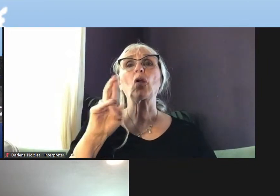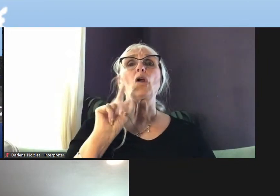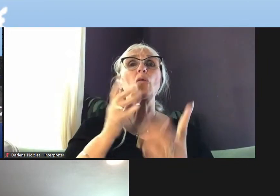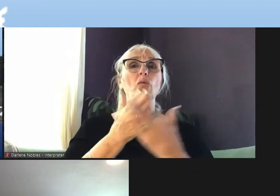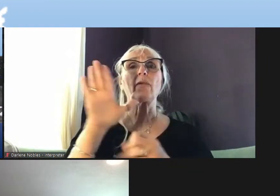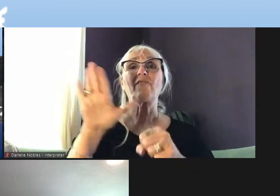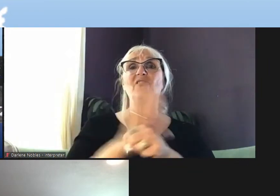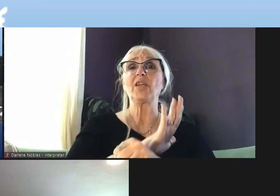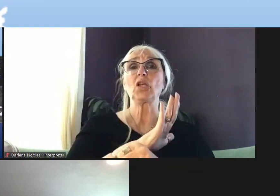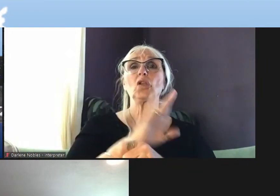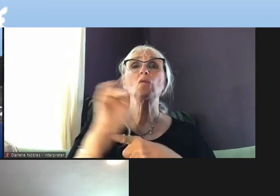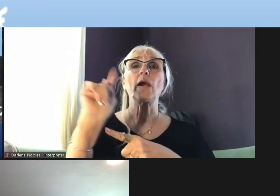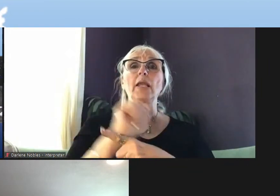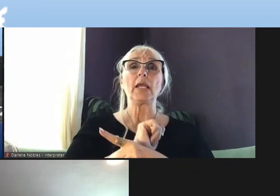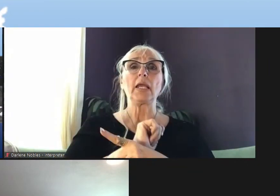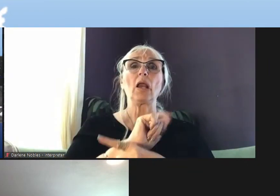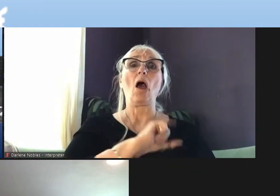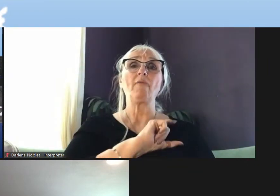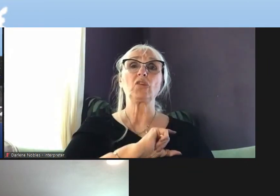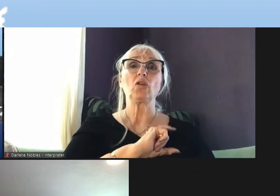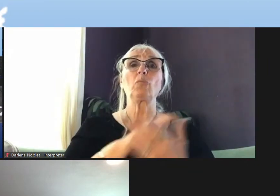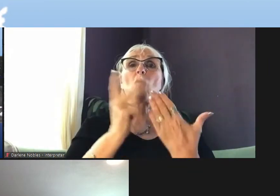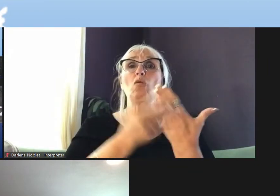officer program to